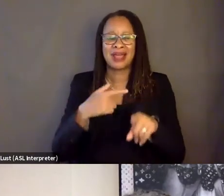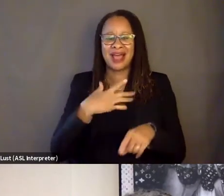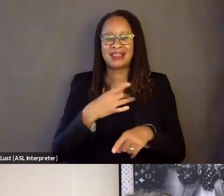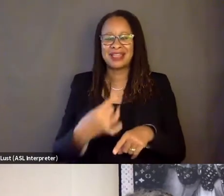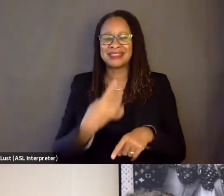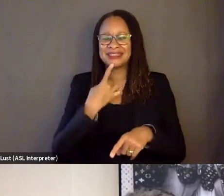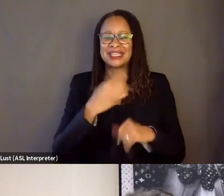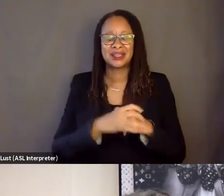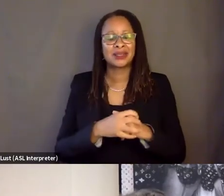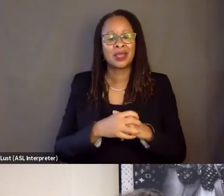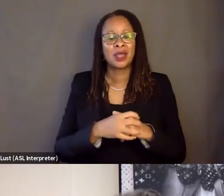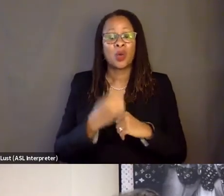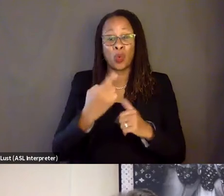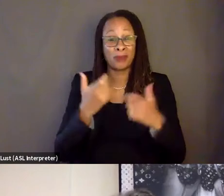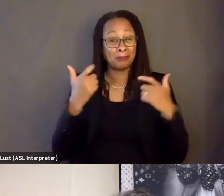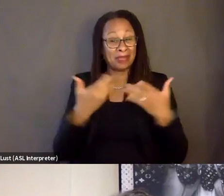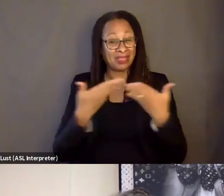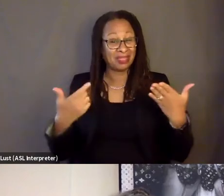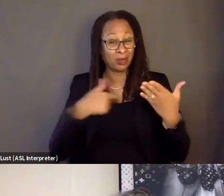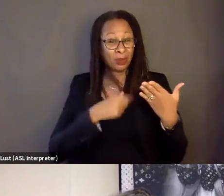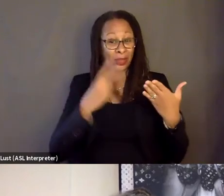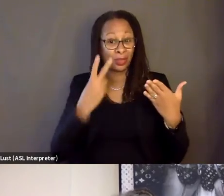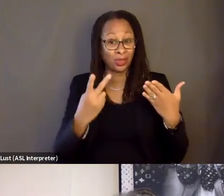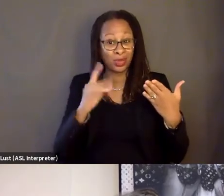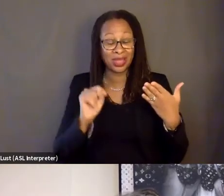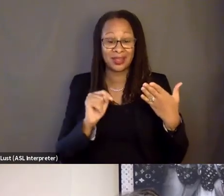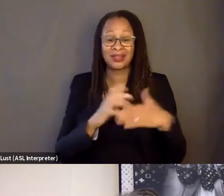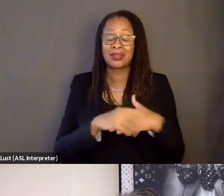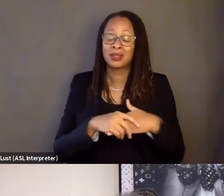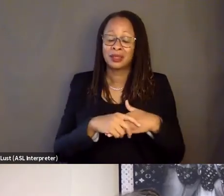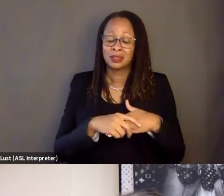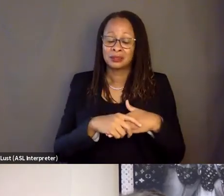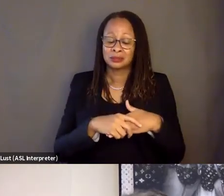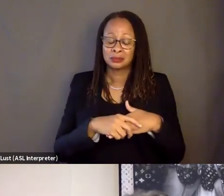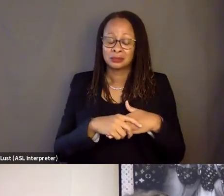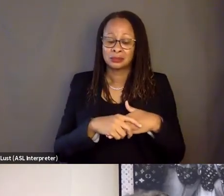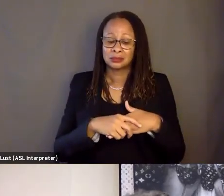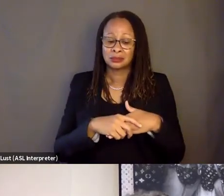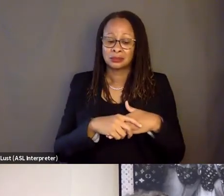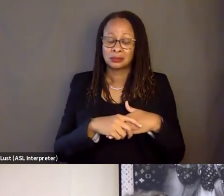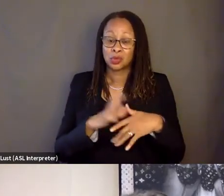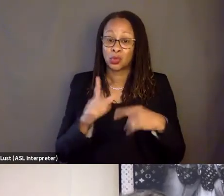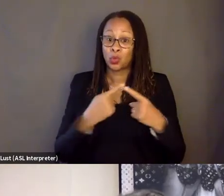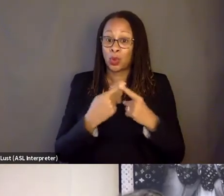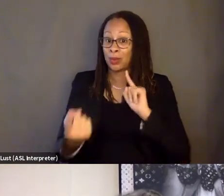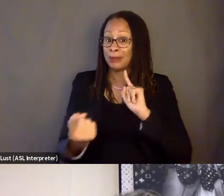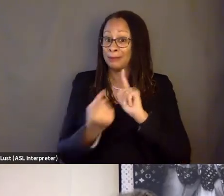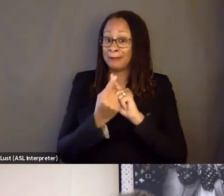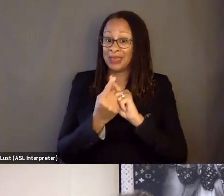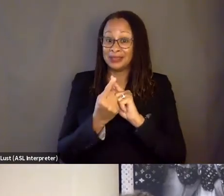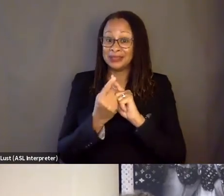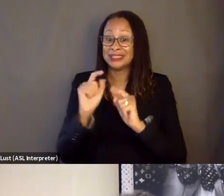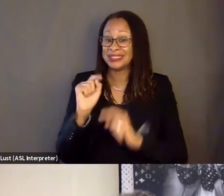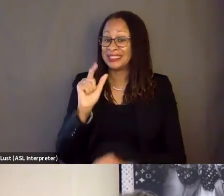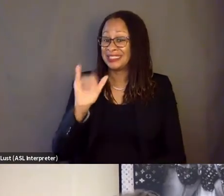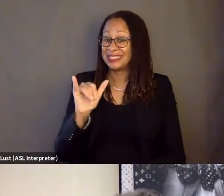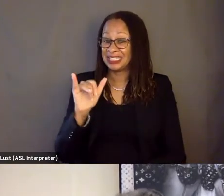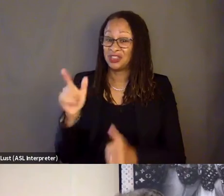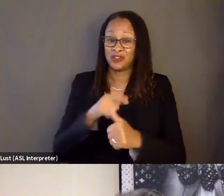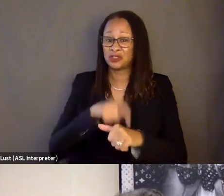there, one of the big things we looked at, and Stacey talked when she first met with us, is this concept